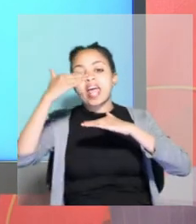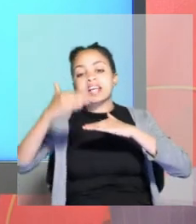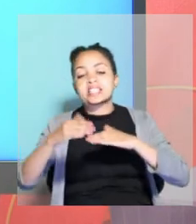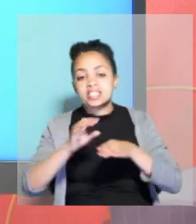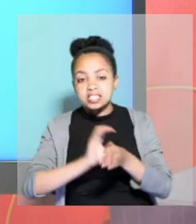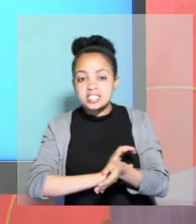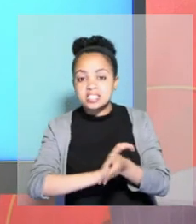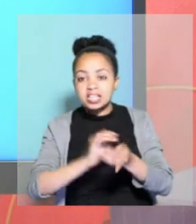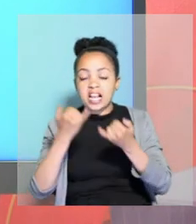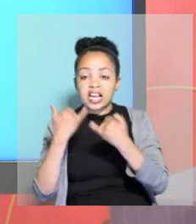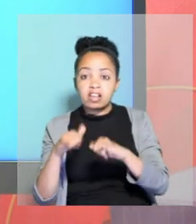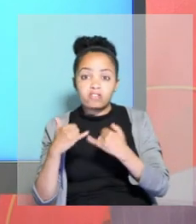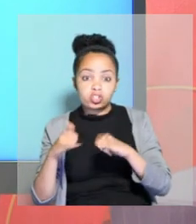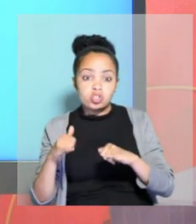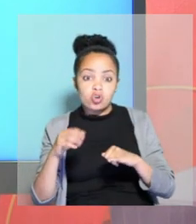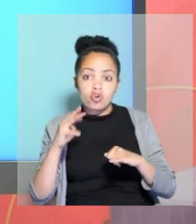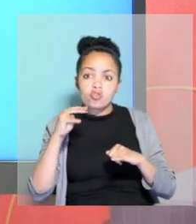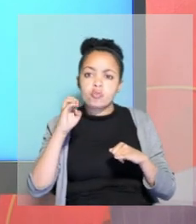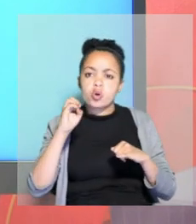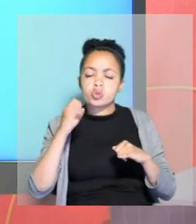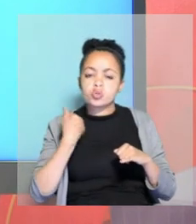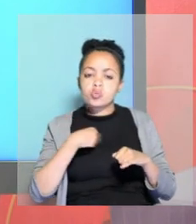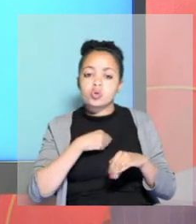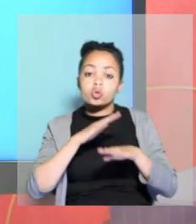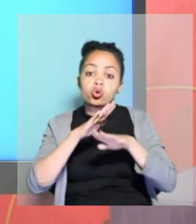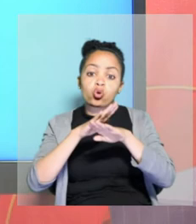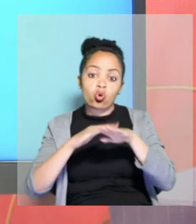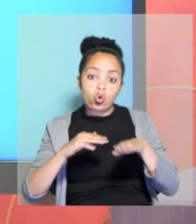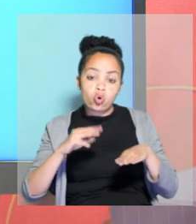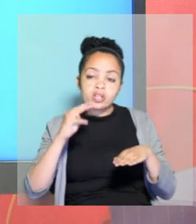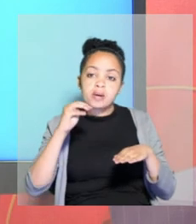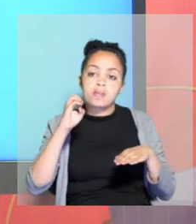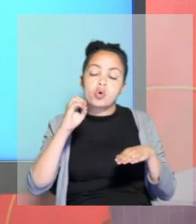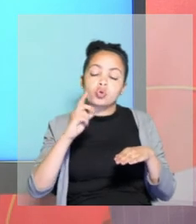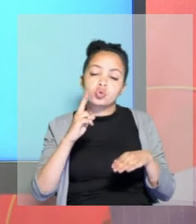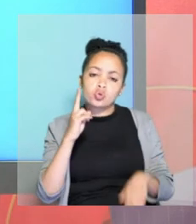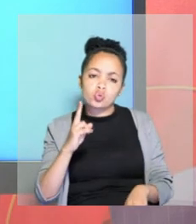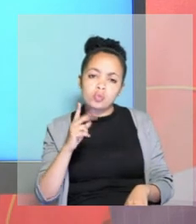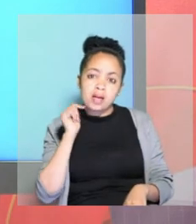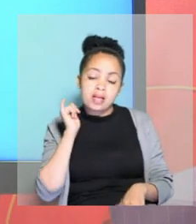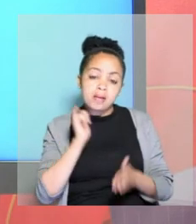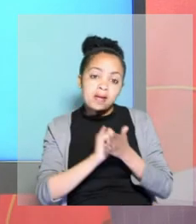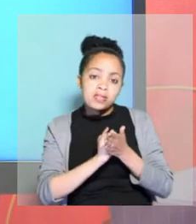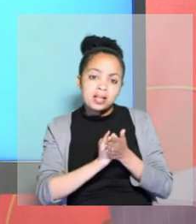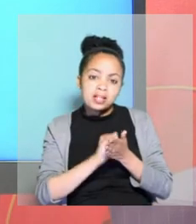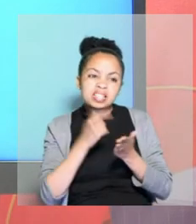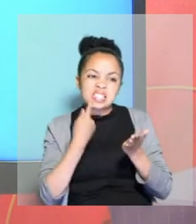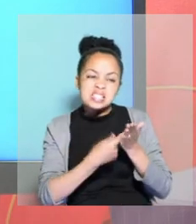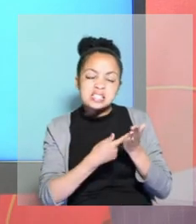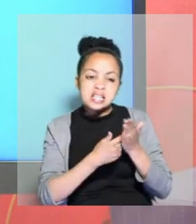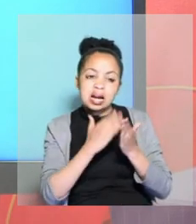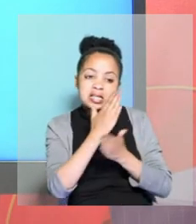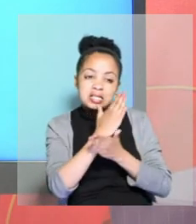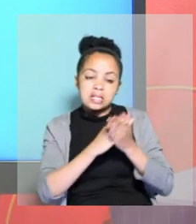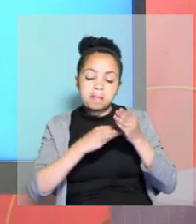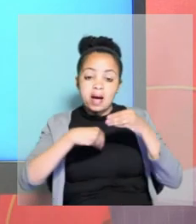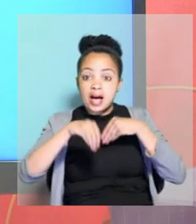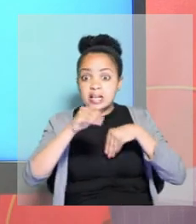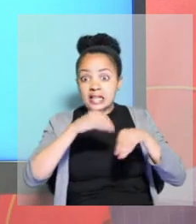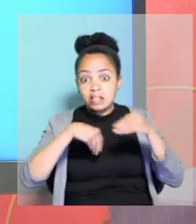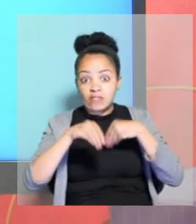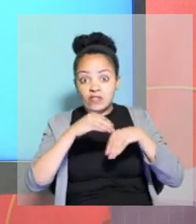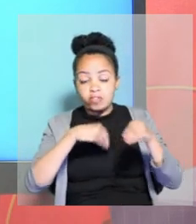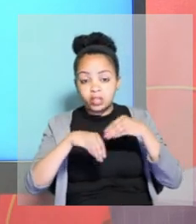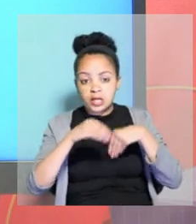division of meiosis called muos steel by that these are some activities that